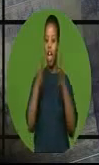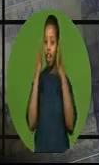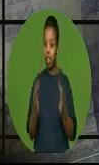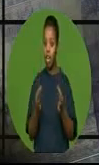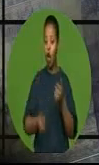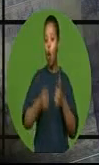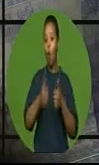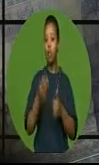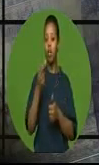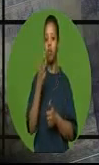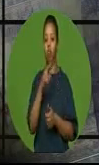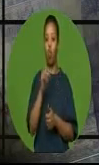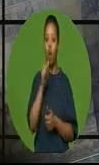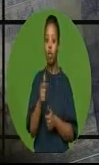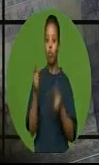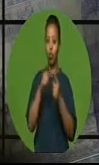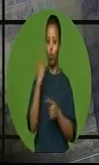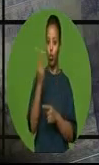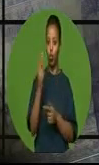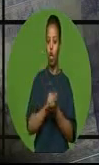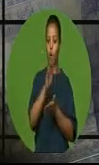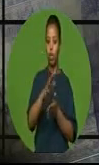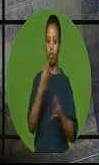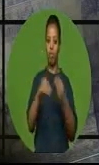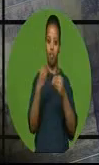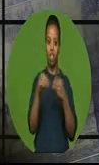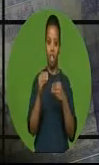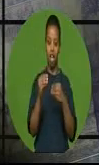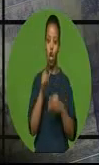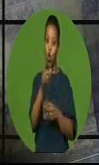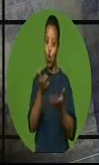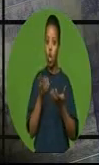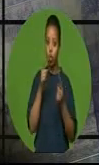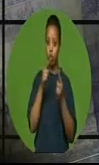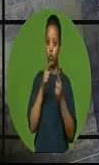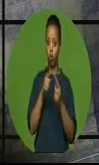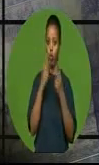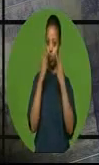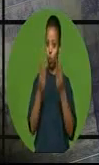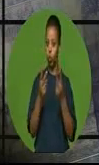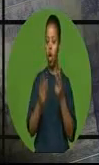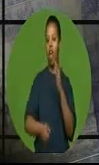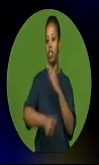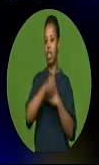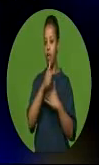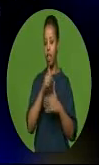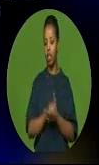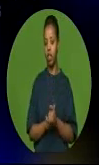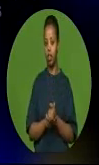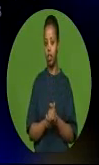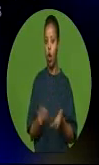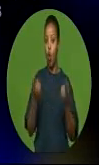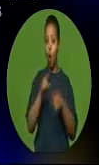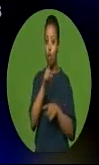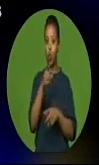deciding whether or not to use consignment selling, you need to look at the disadvantages. While